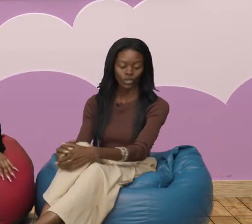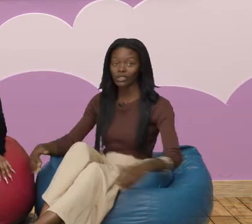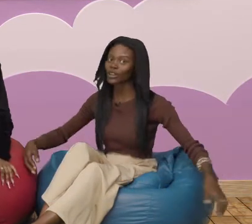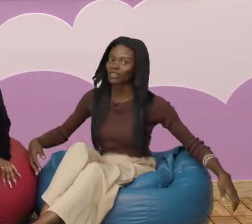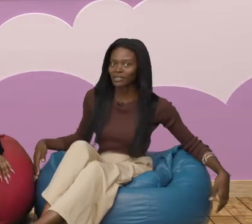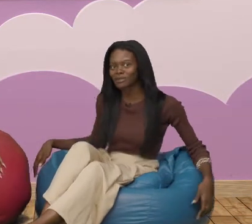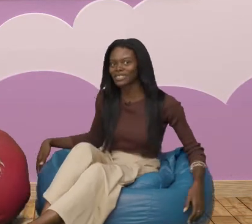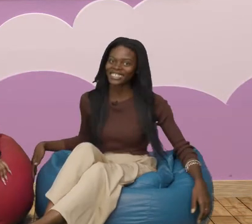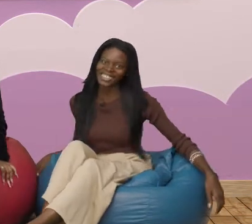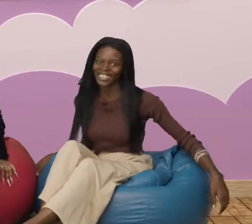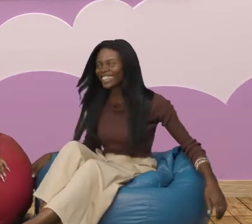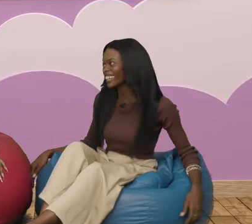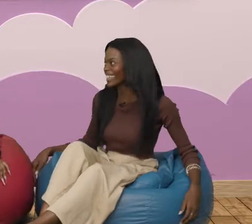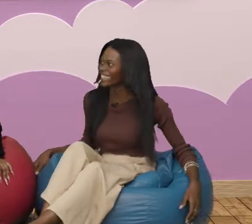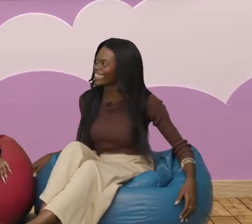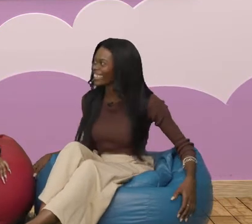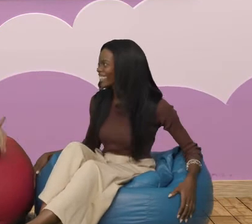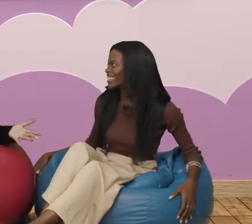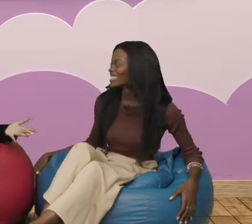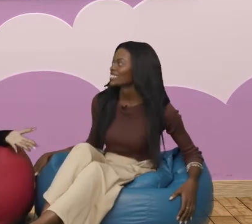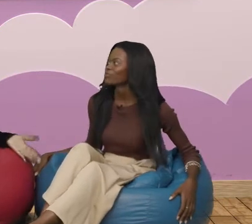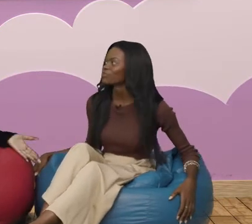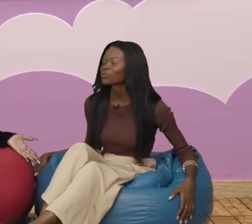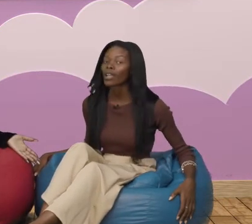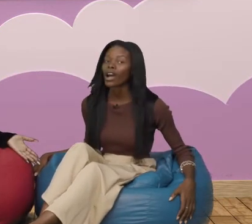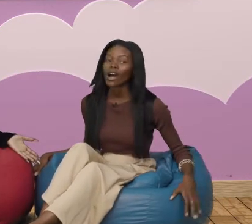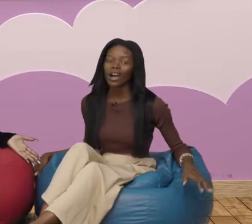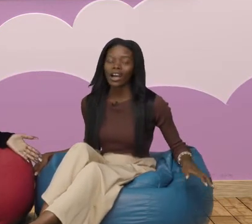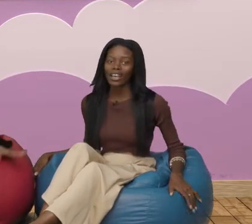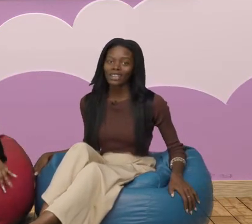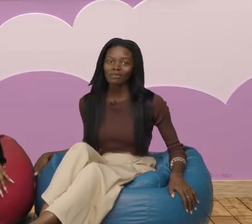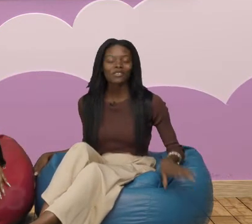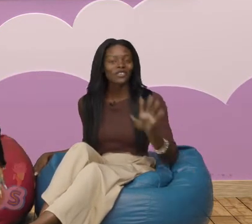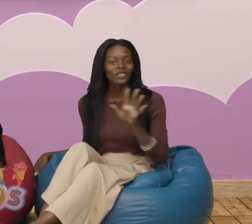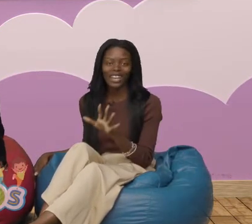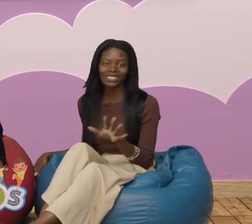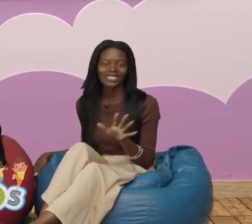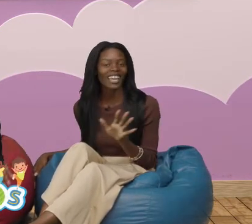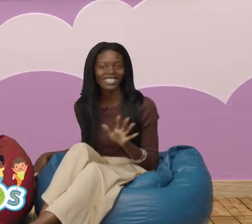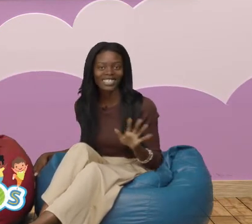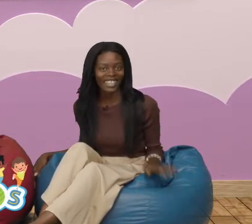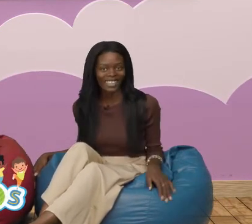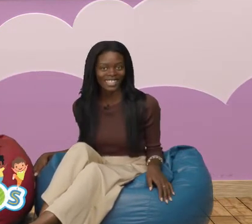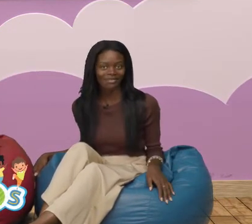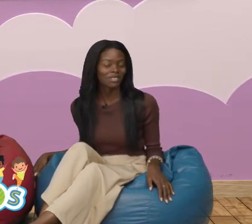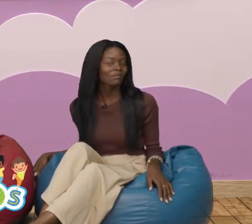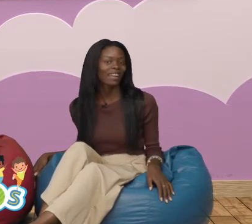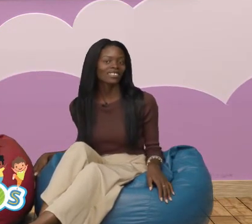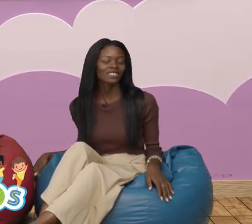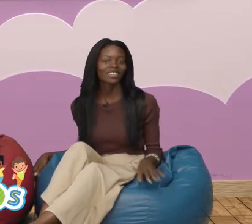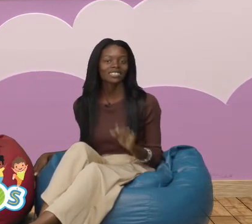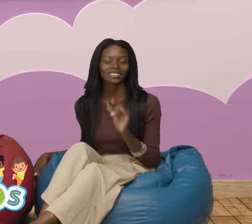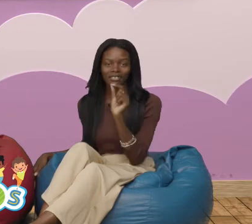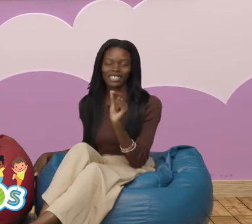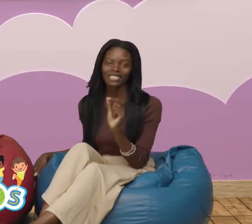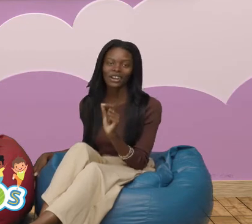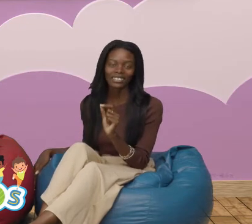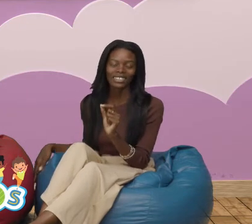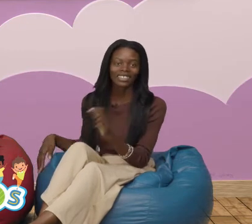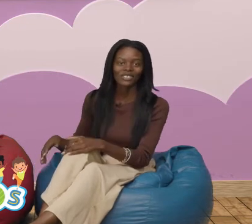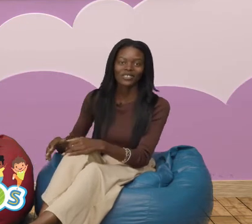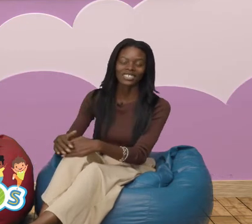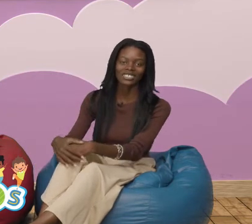so comfortable. So comfortable. Where can we get these from? If you guys would like to get these beanbags, you can definitely